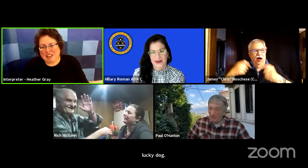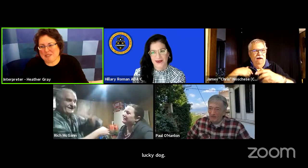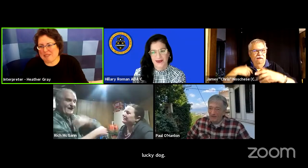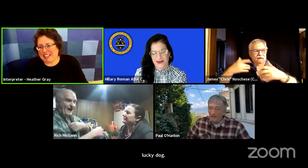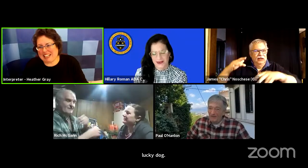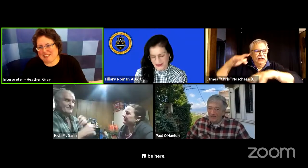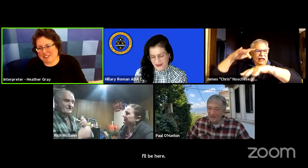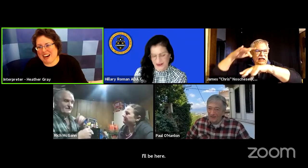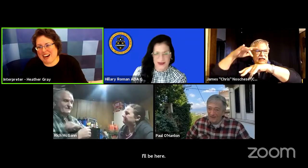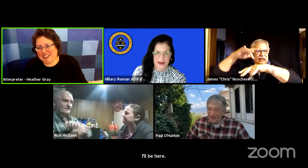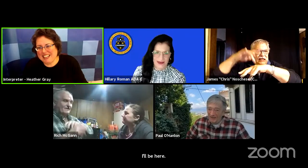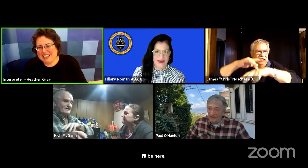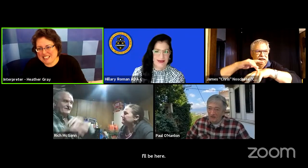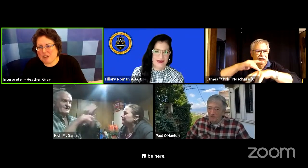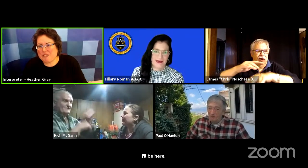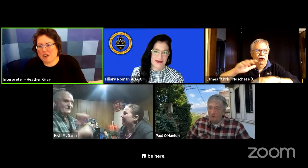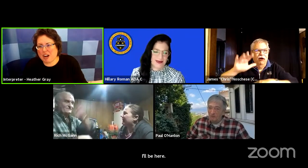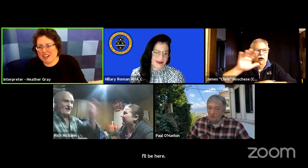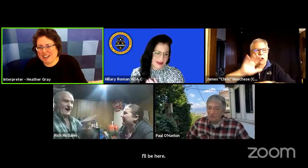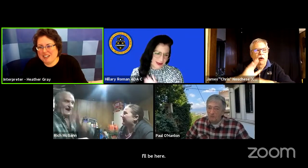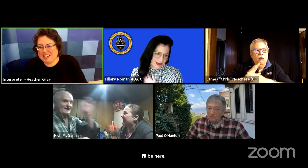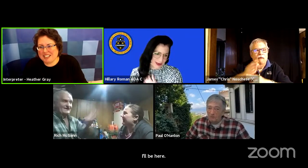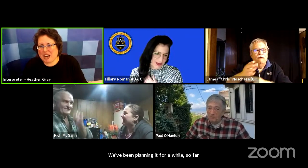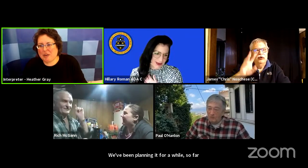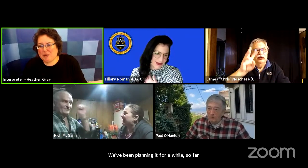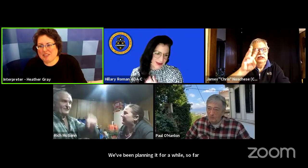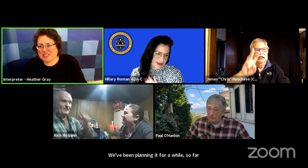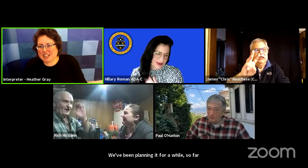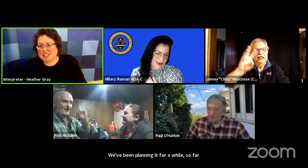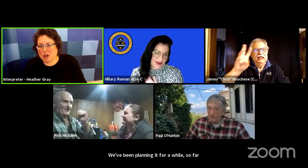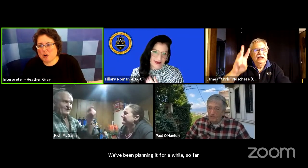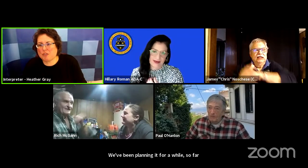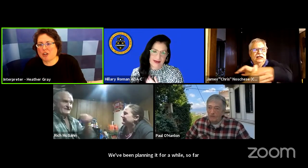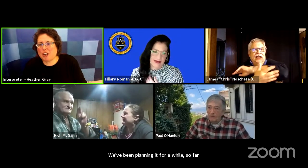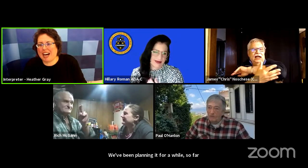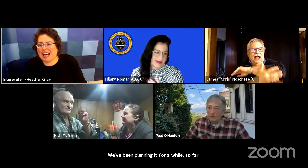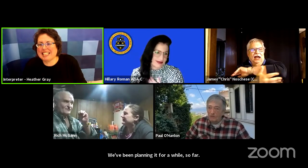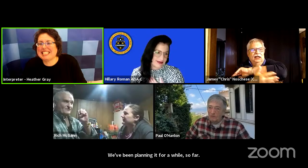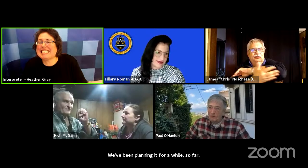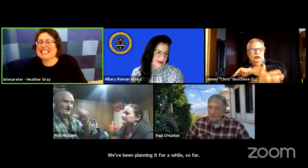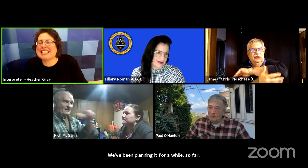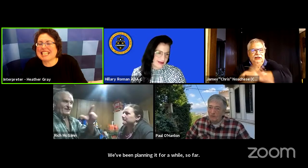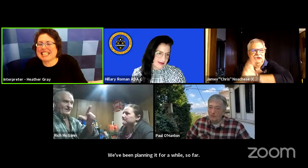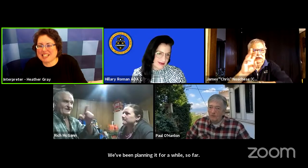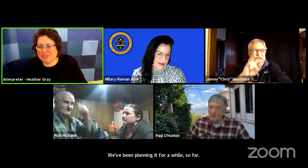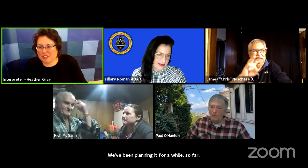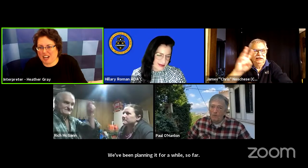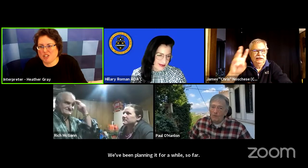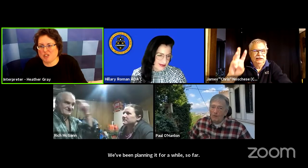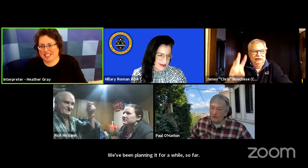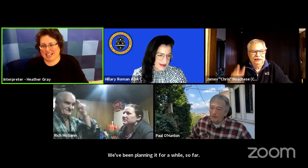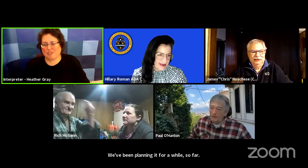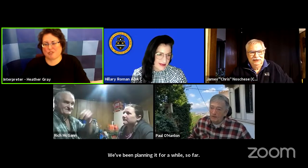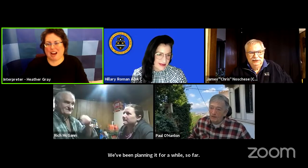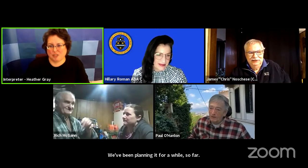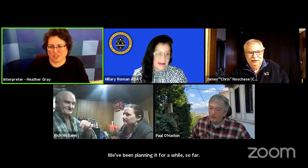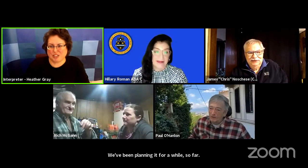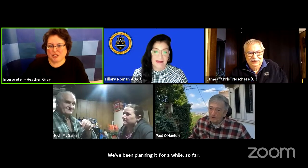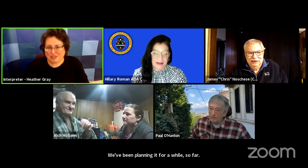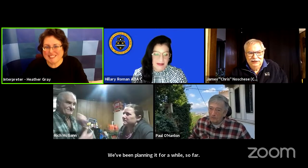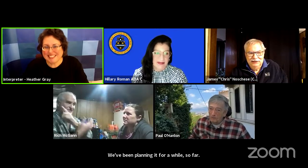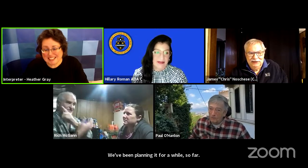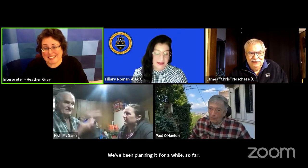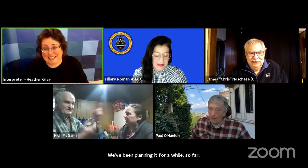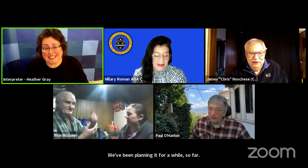Yeah, we've been planning it for a while. So far, you know, we've touched over 66 different countries that I've traveled